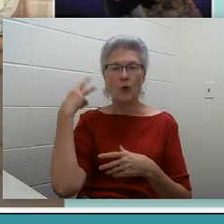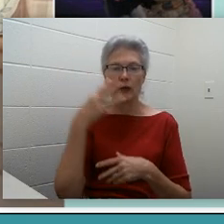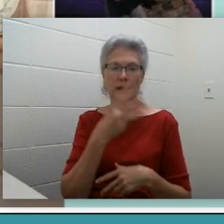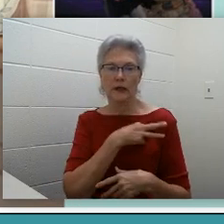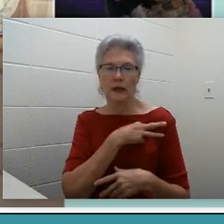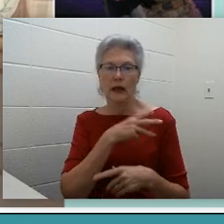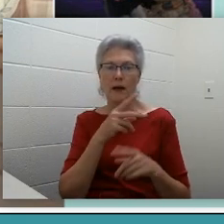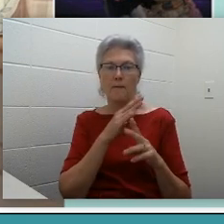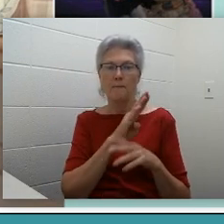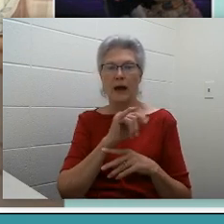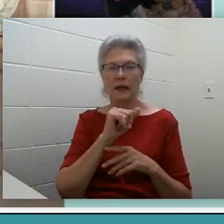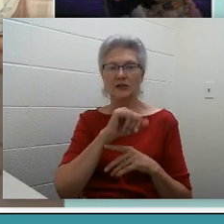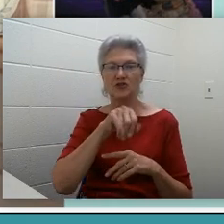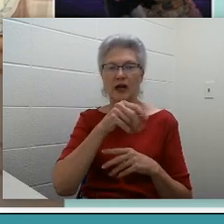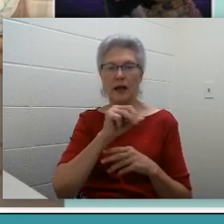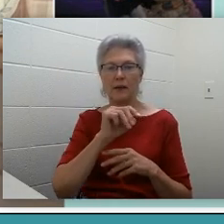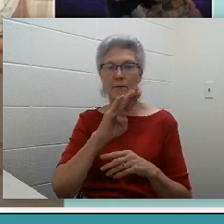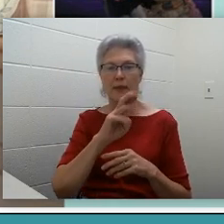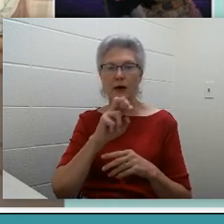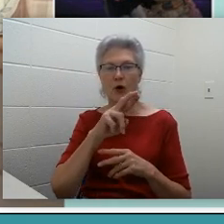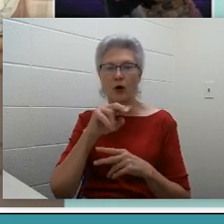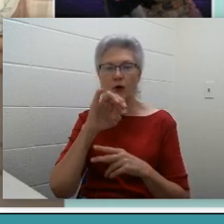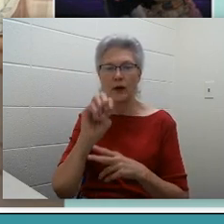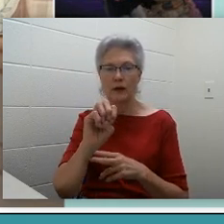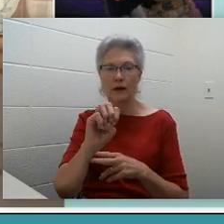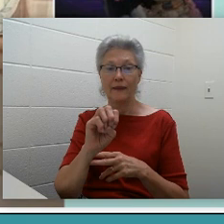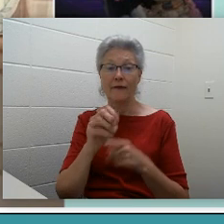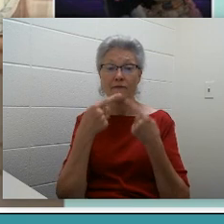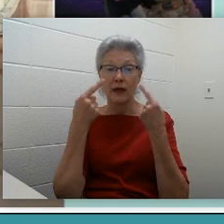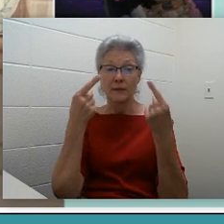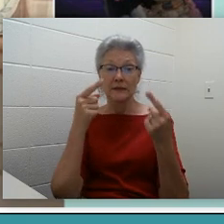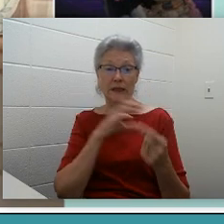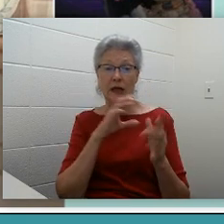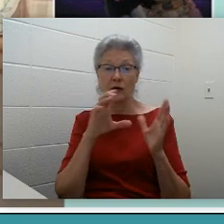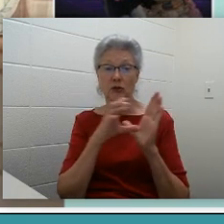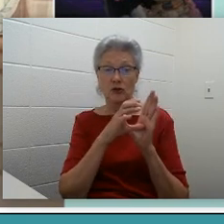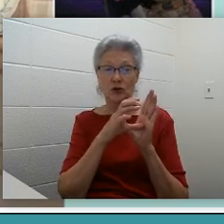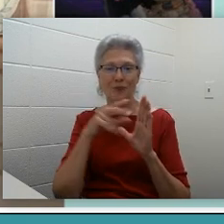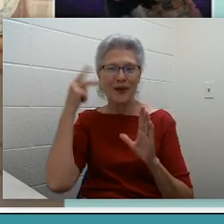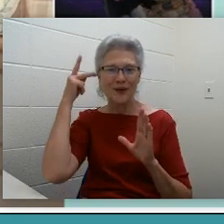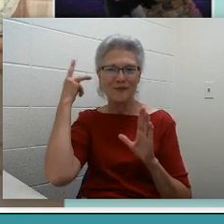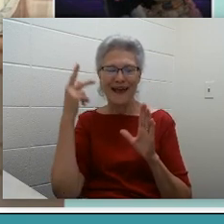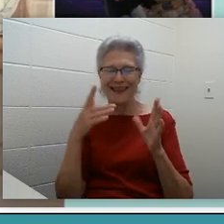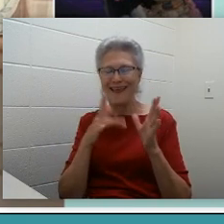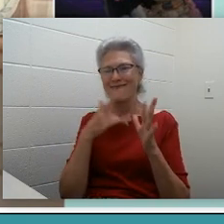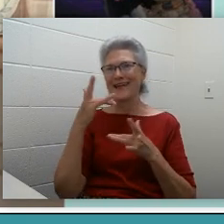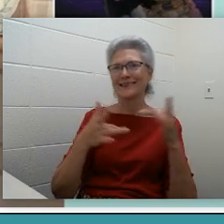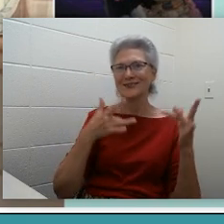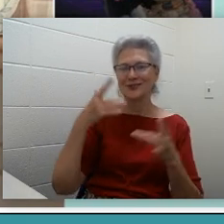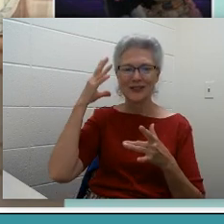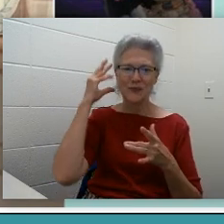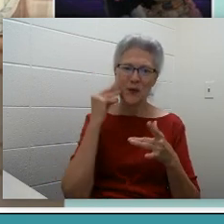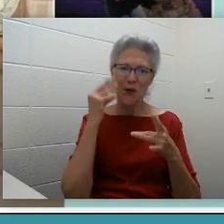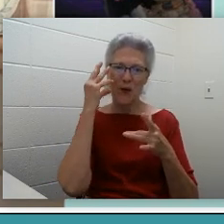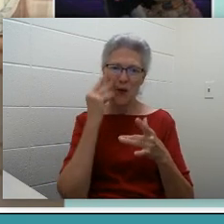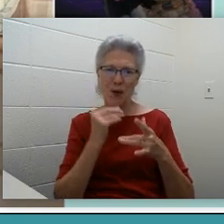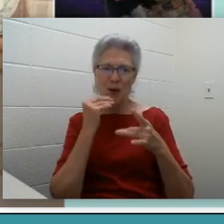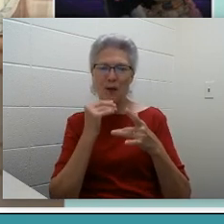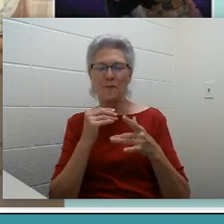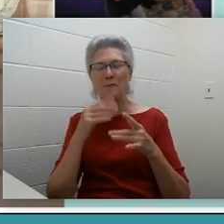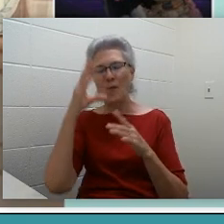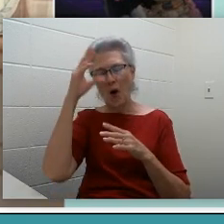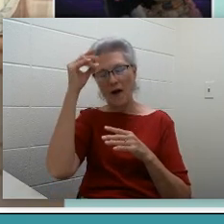J.M. Barrie. The well-known character Peter Pan, the adventurous boy from Neverland who refuses to grow